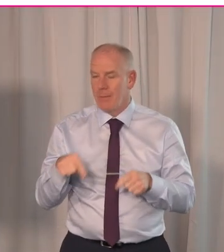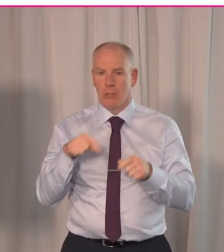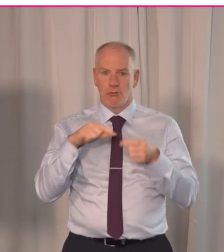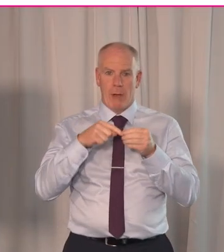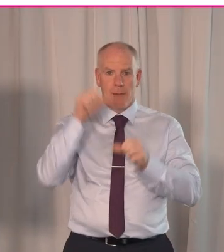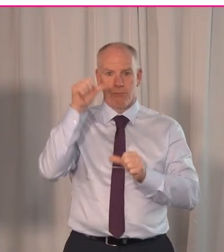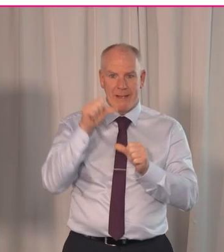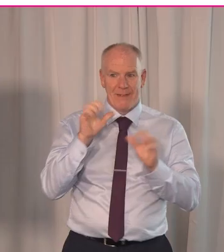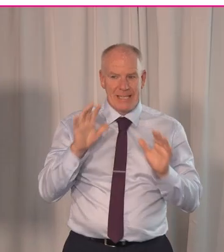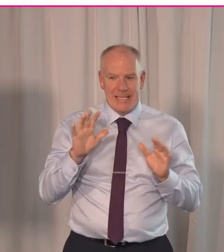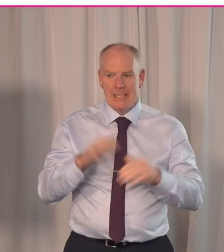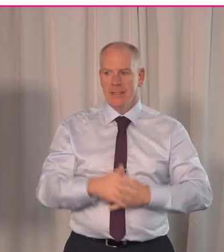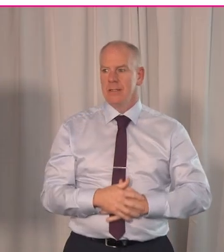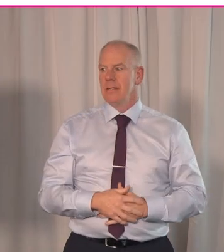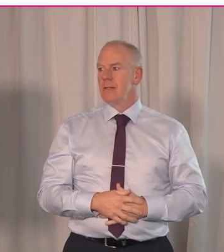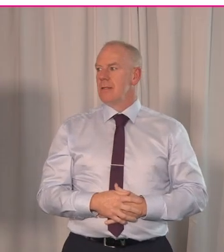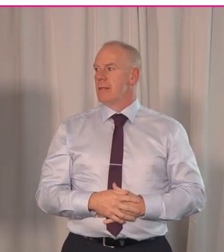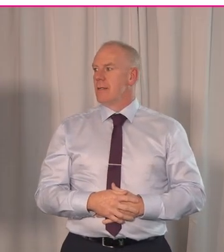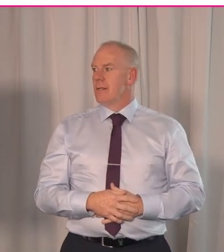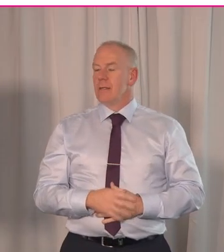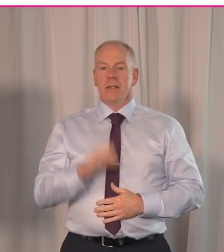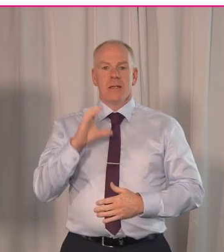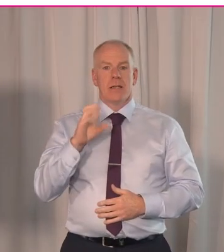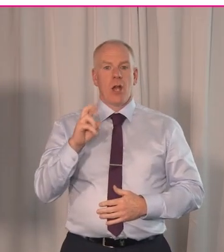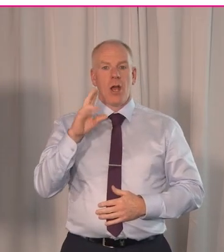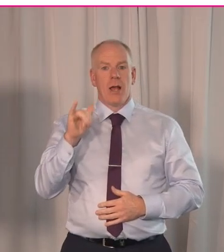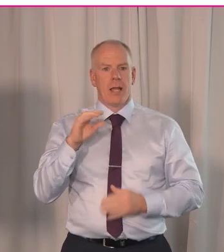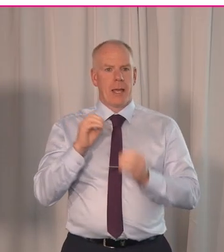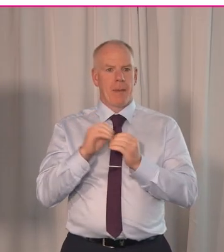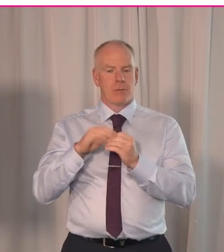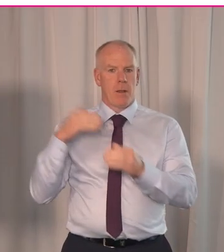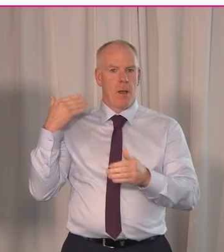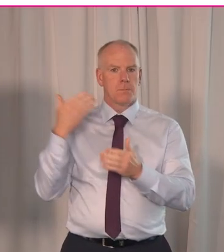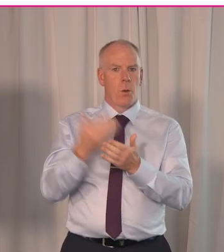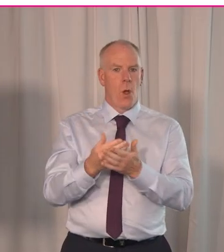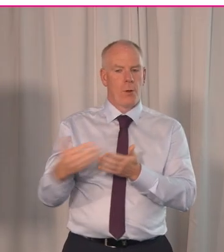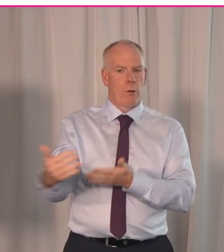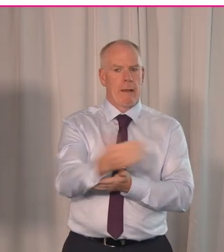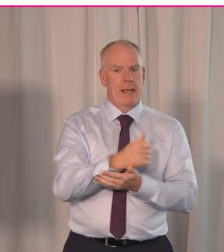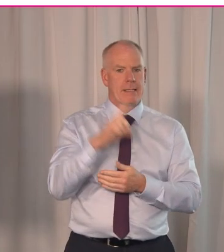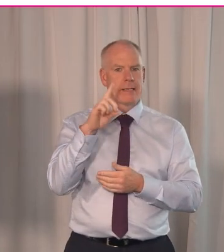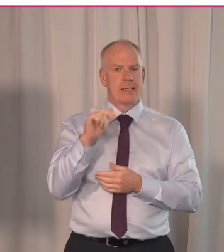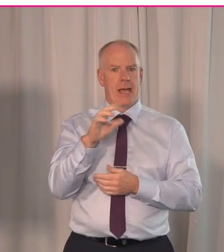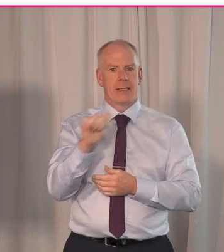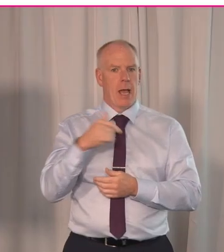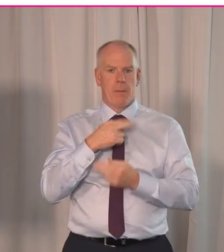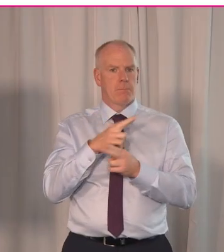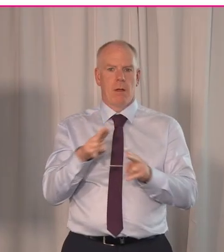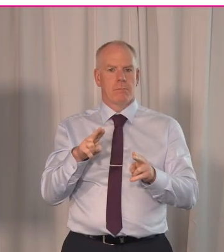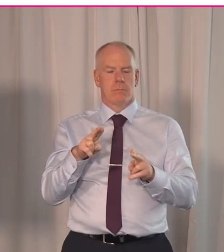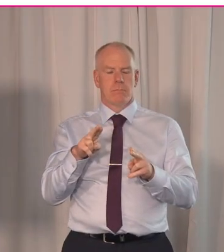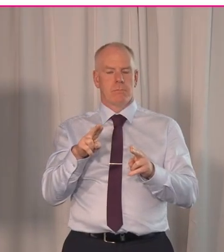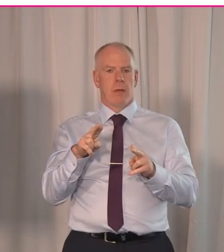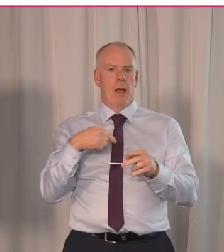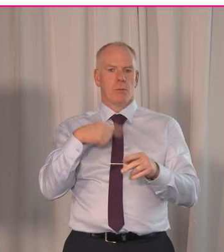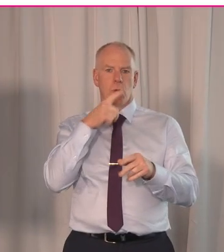brief. So Carly, you've spoken about a long period of data gathering, and I suppose I'm going to be speaking about a programme of work